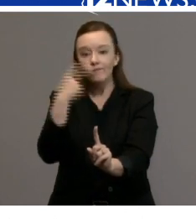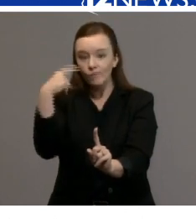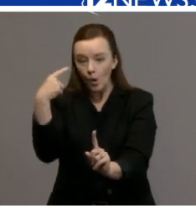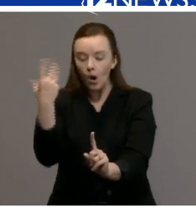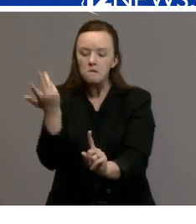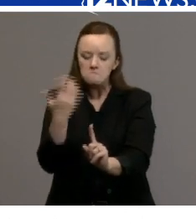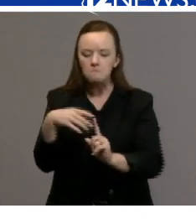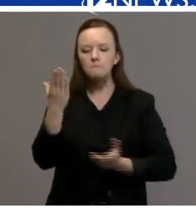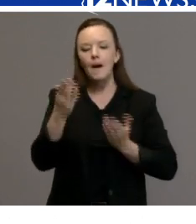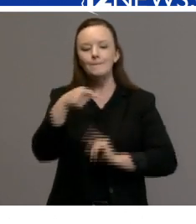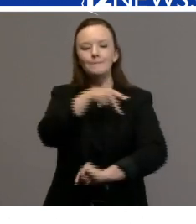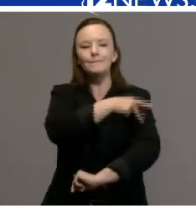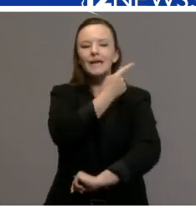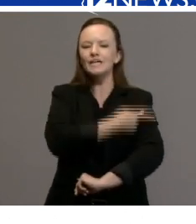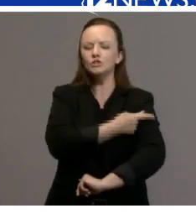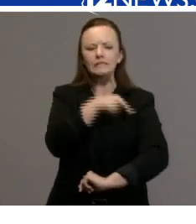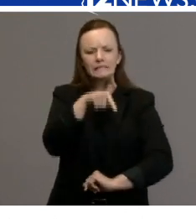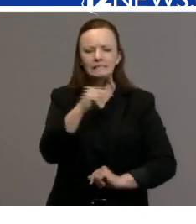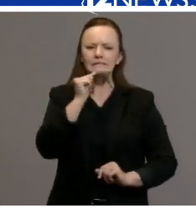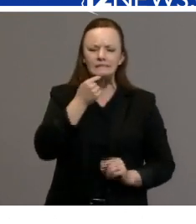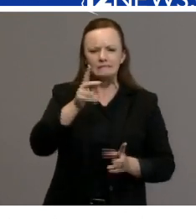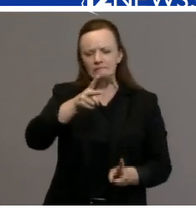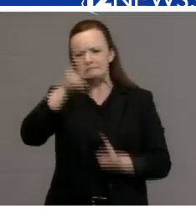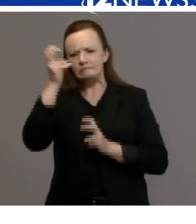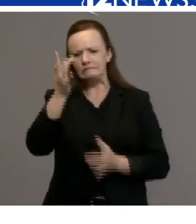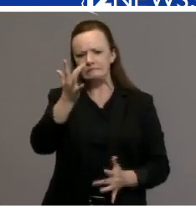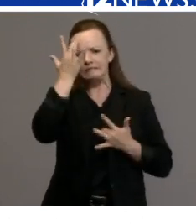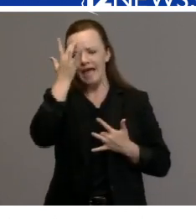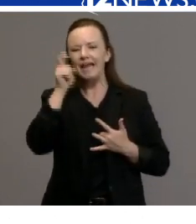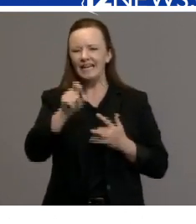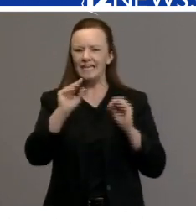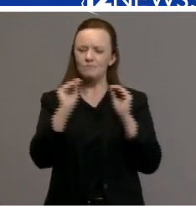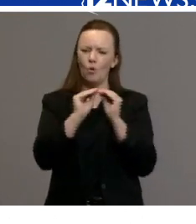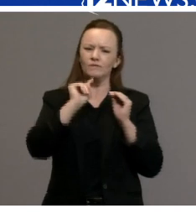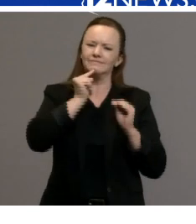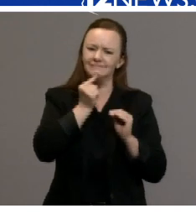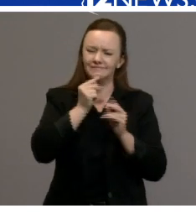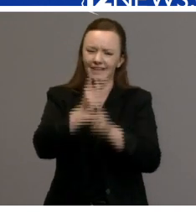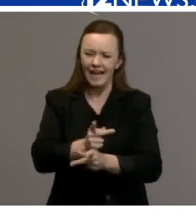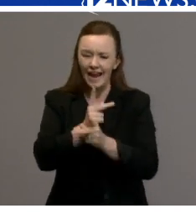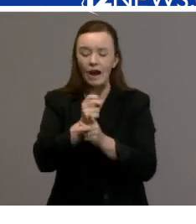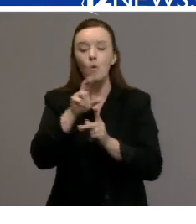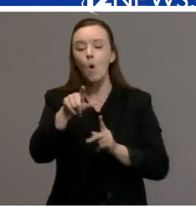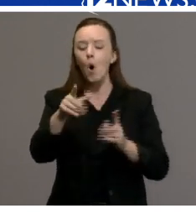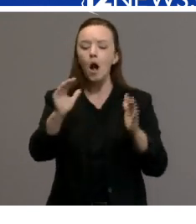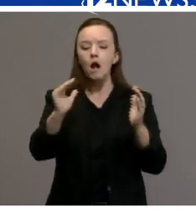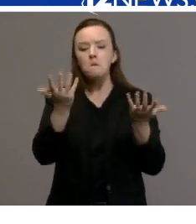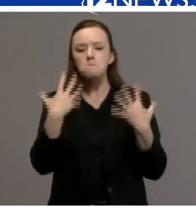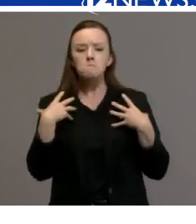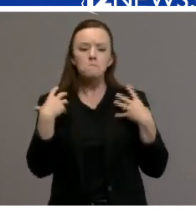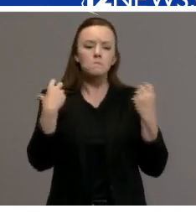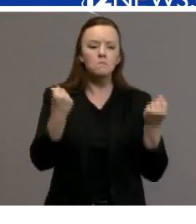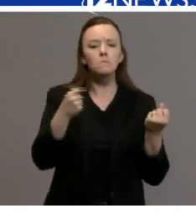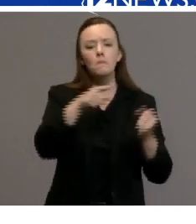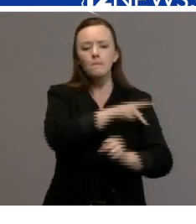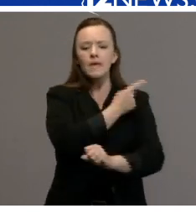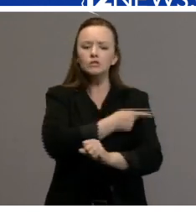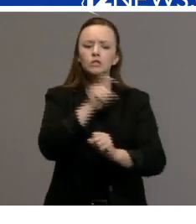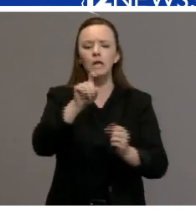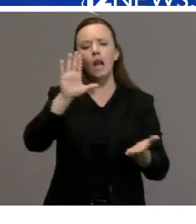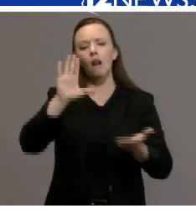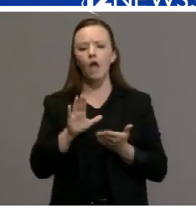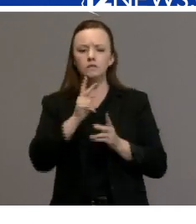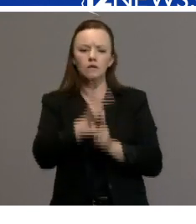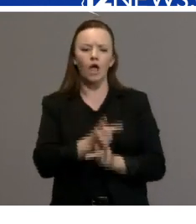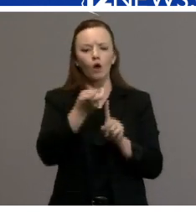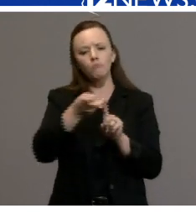either higher or lower, or a hospital becomes is concerned about their capacity or their ability to care for that